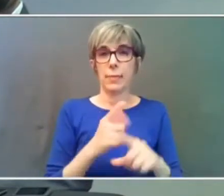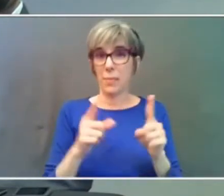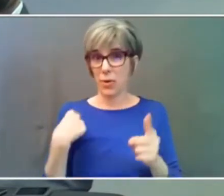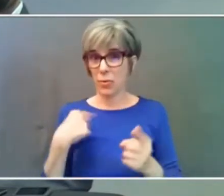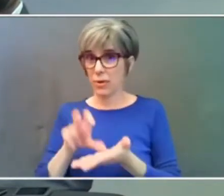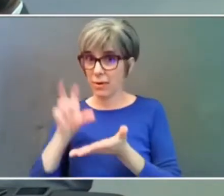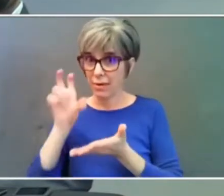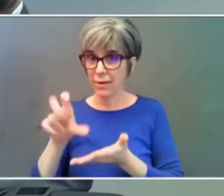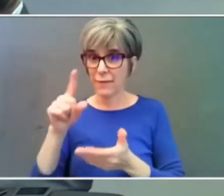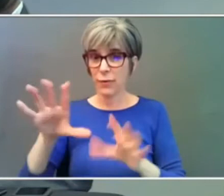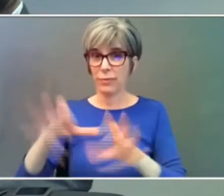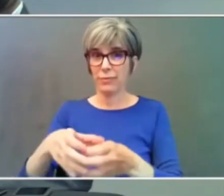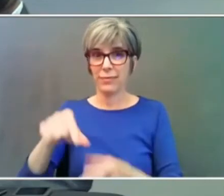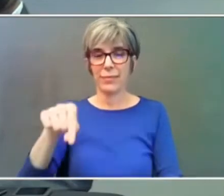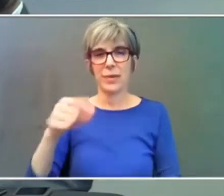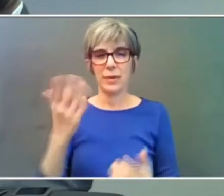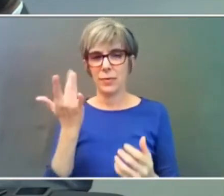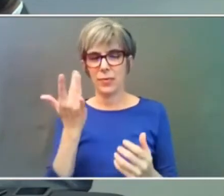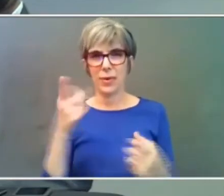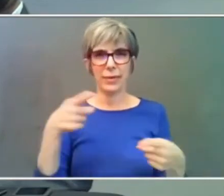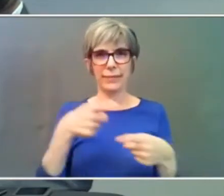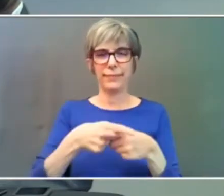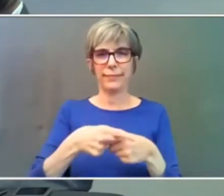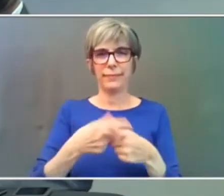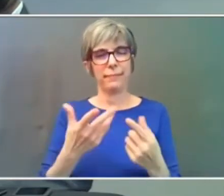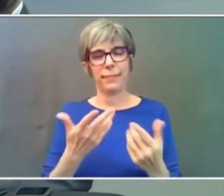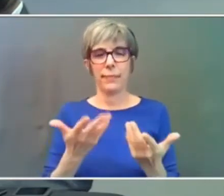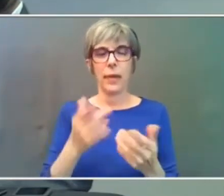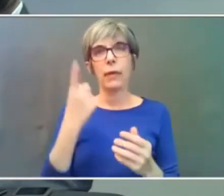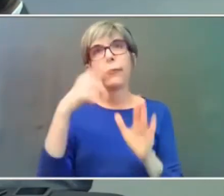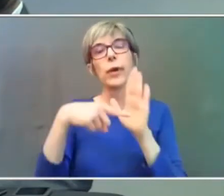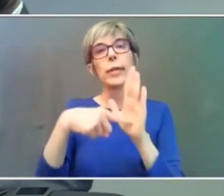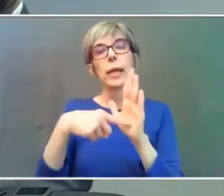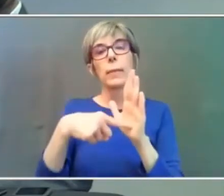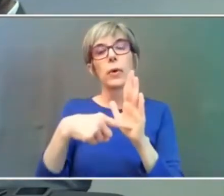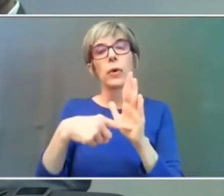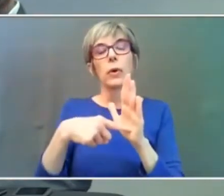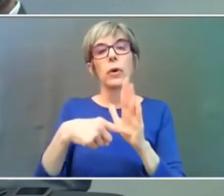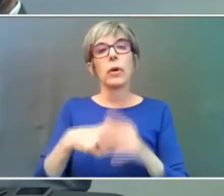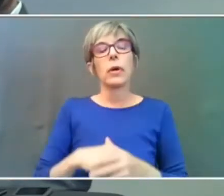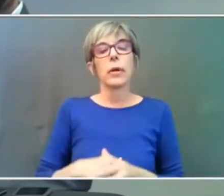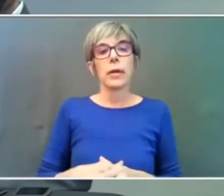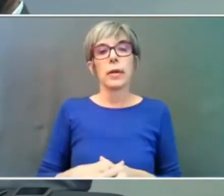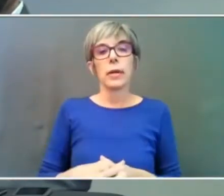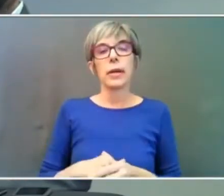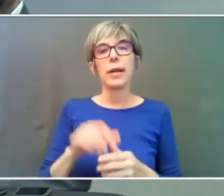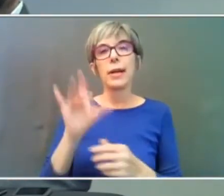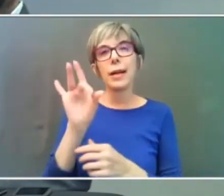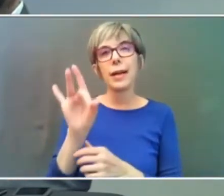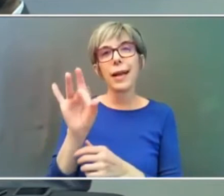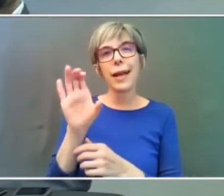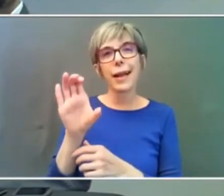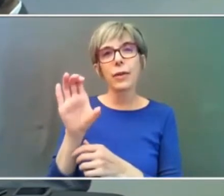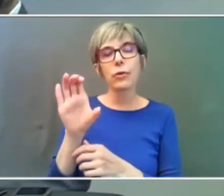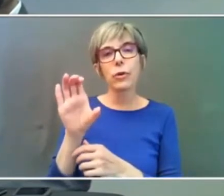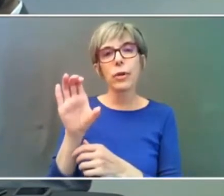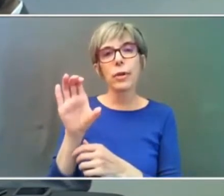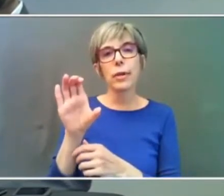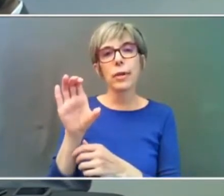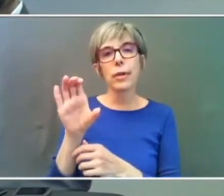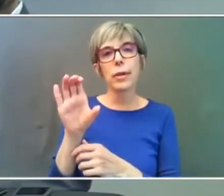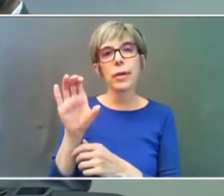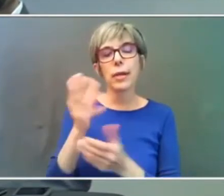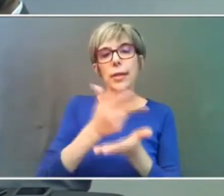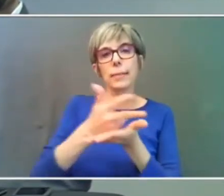me. So if we just take, for example, the 800 space parking